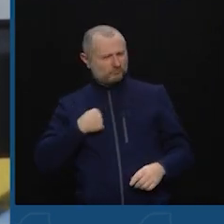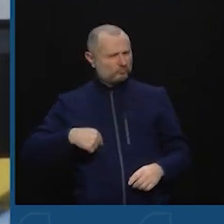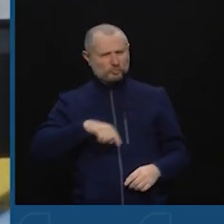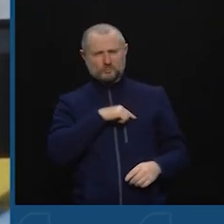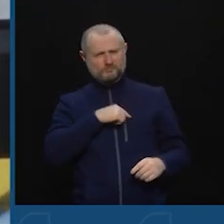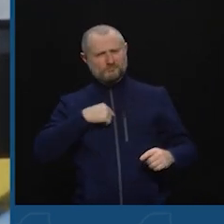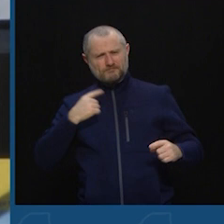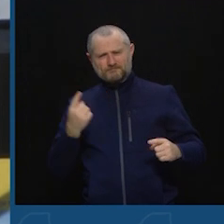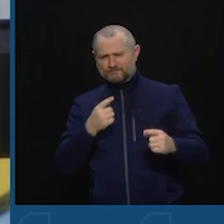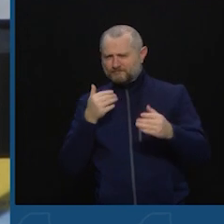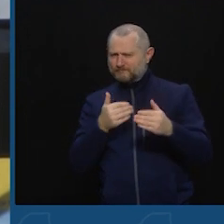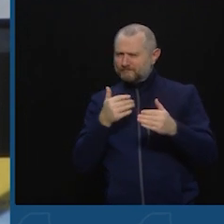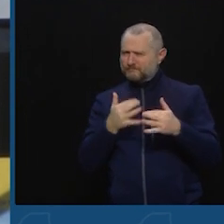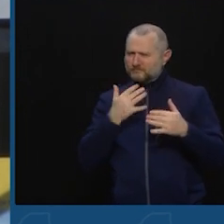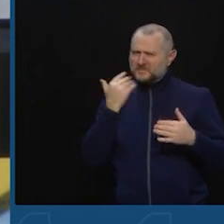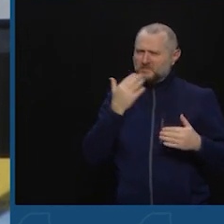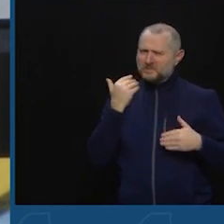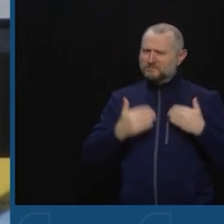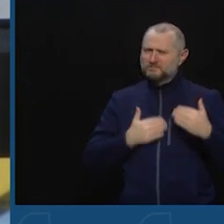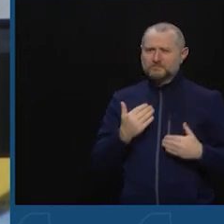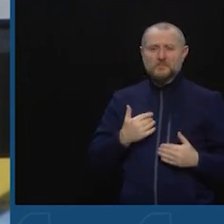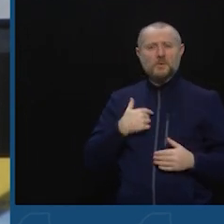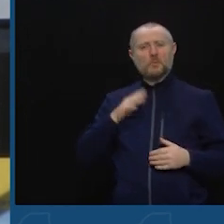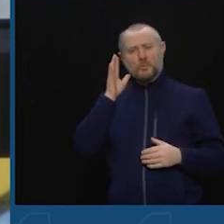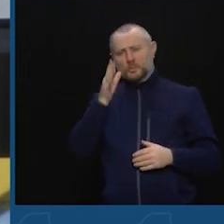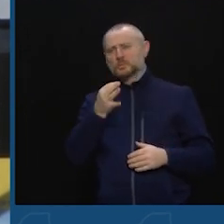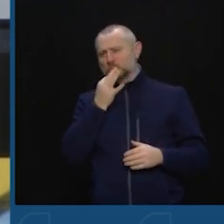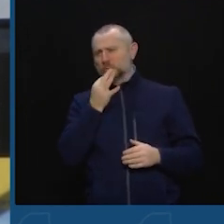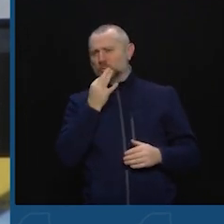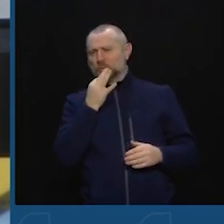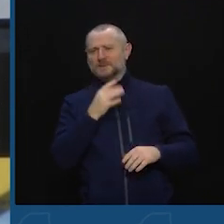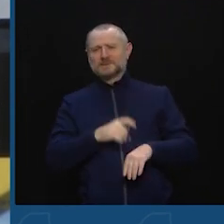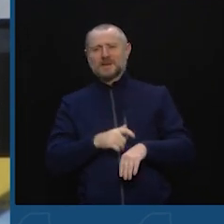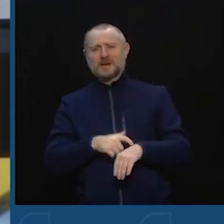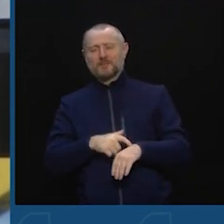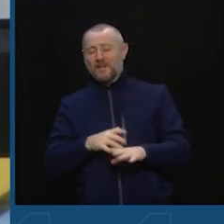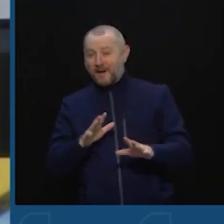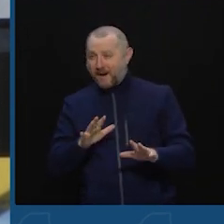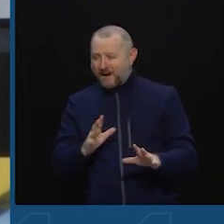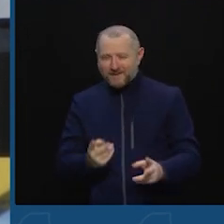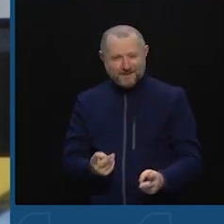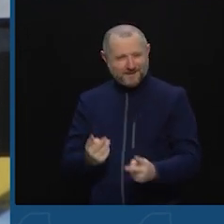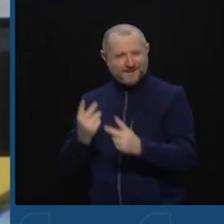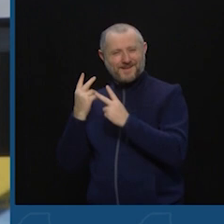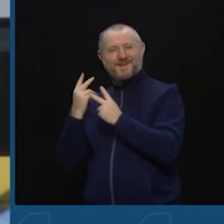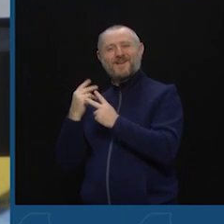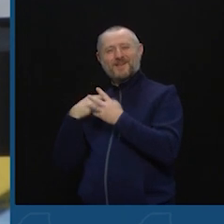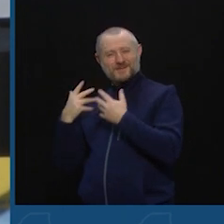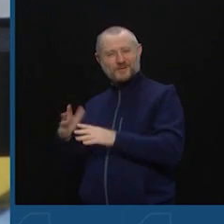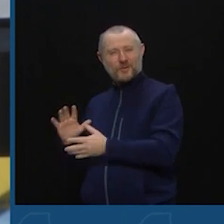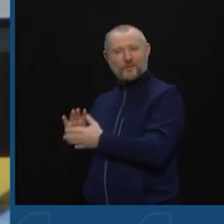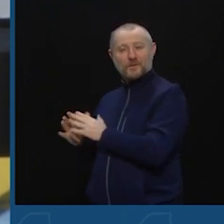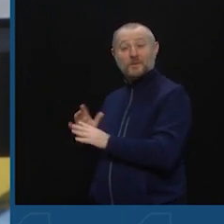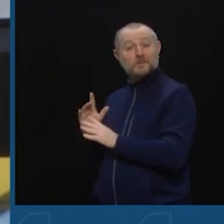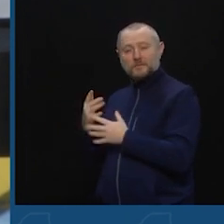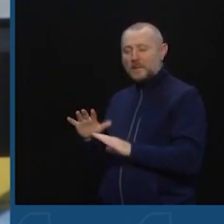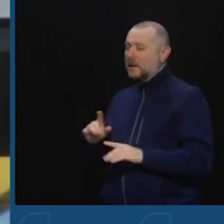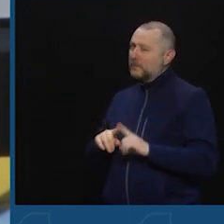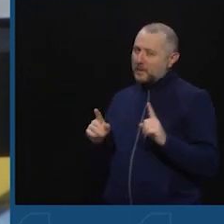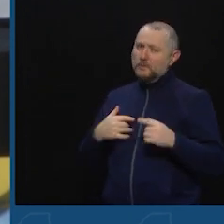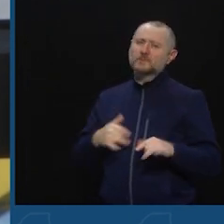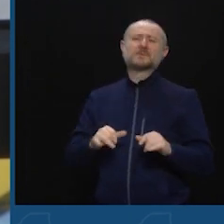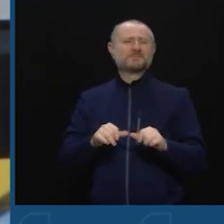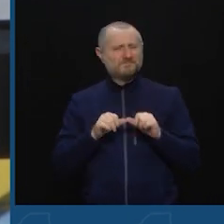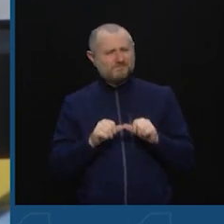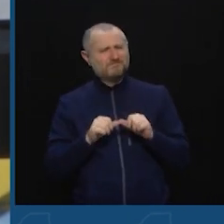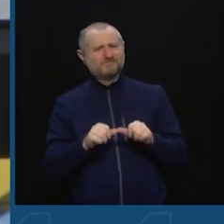come a time when these are just mementos. You show your grandkids and tell them about it. But until then, we're going to keep doing what has kept us safe and smart,